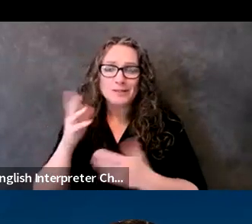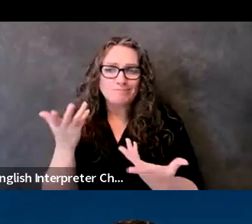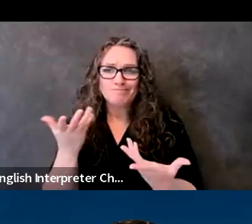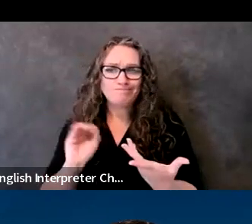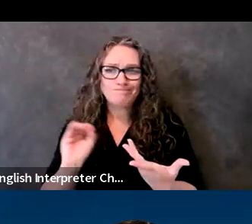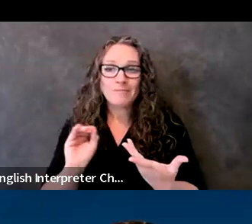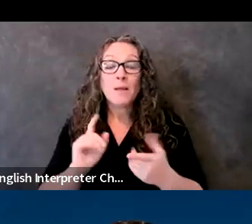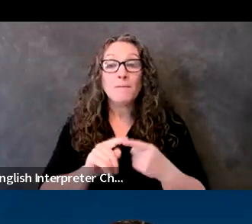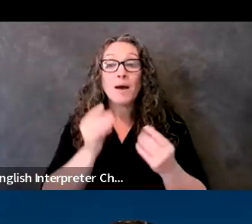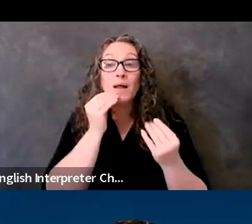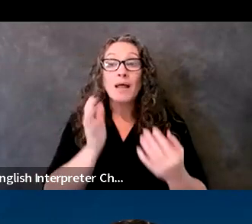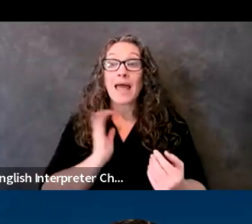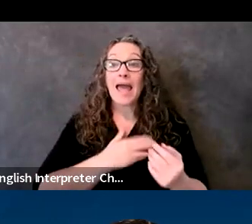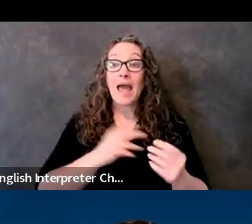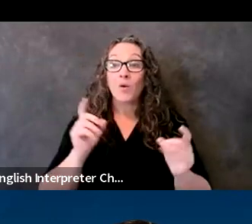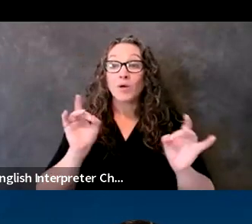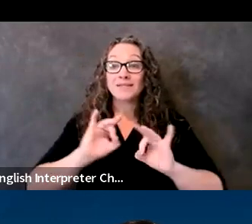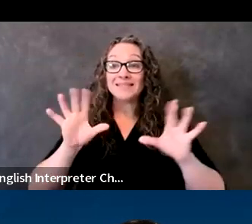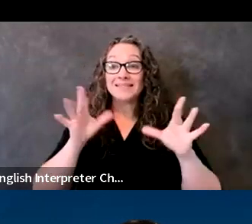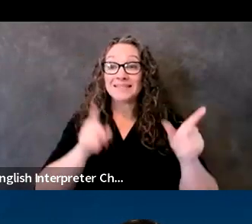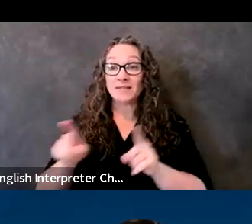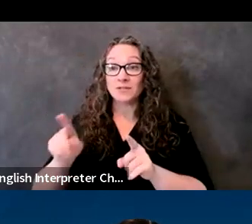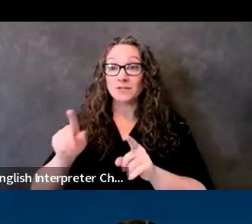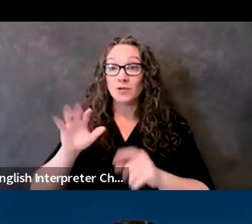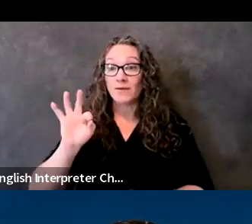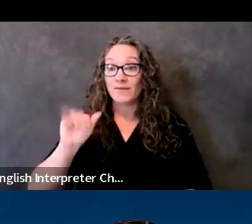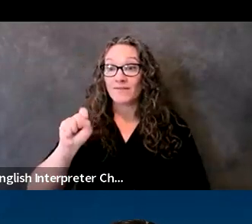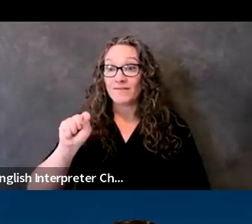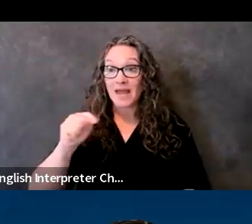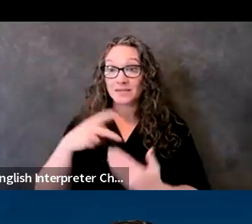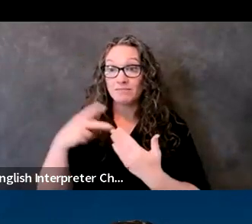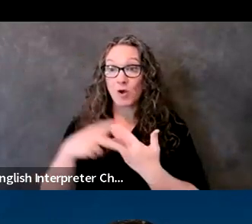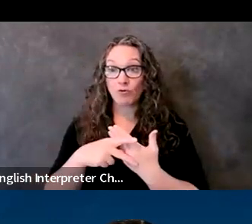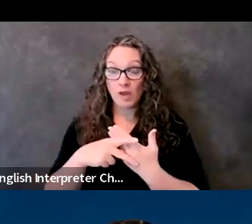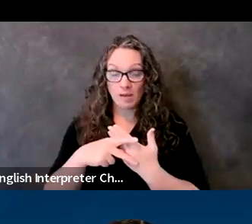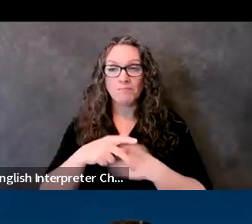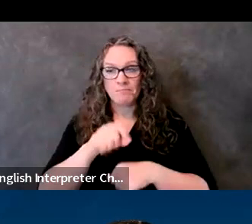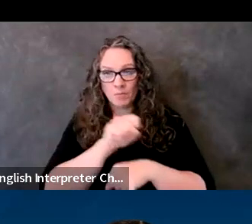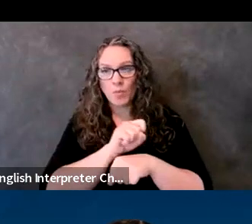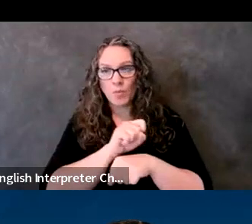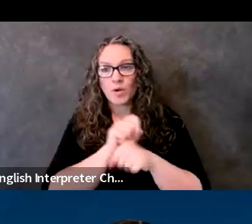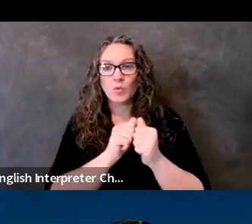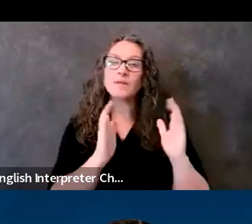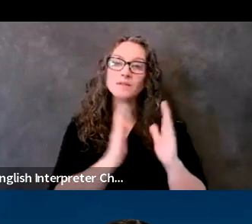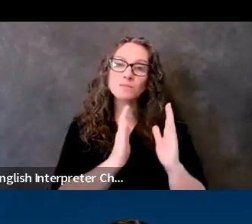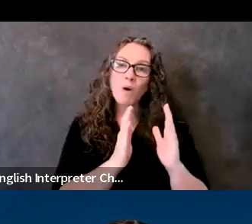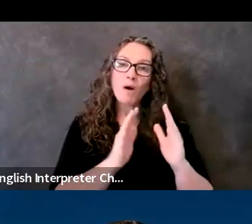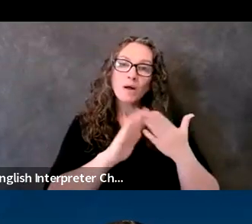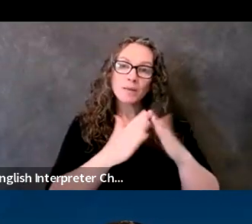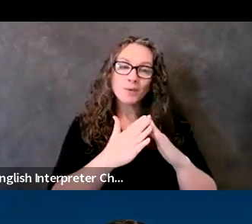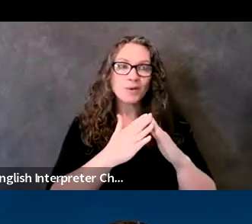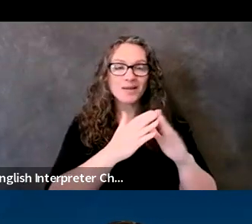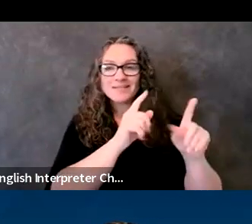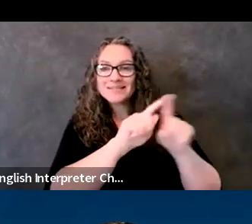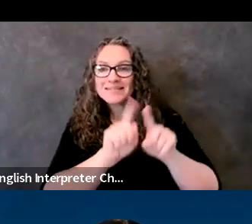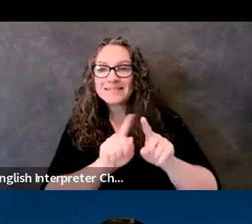our Disaster Fast program has worked with other smaller communities, other states, to help